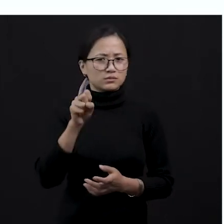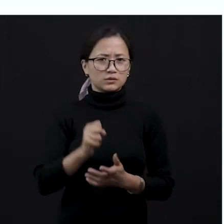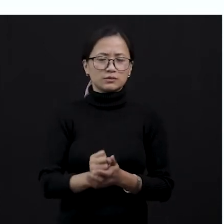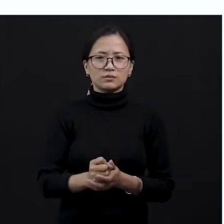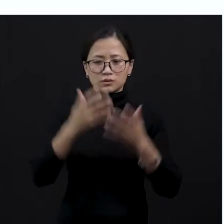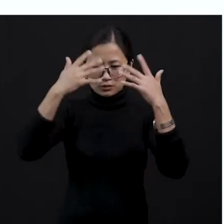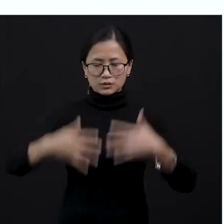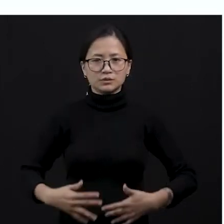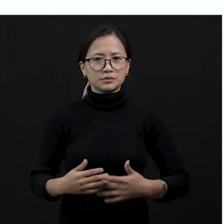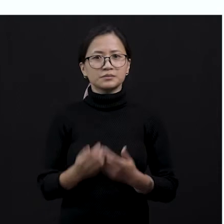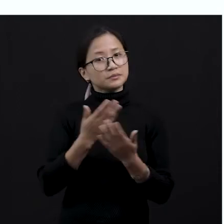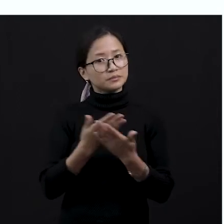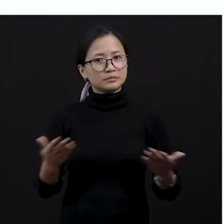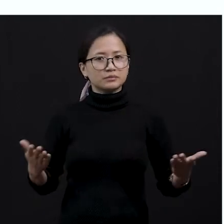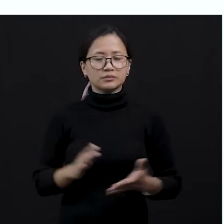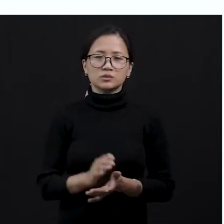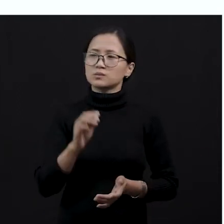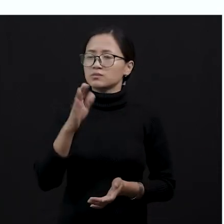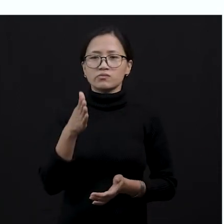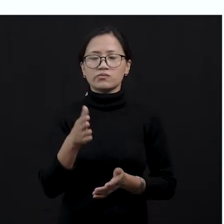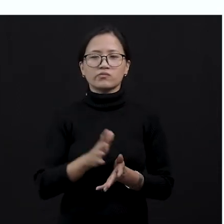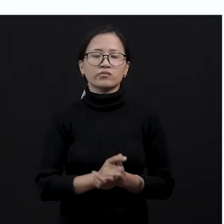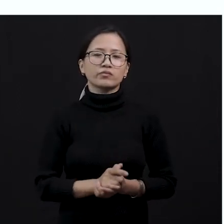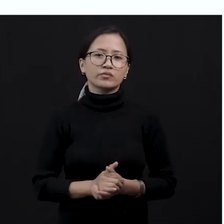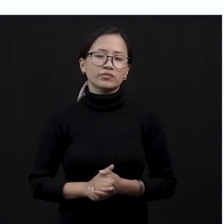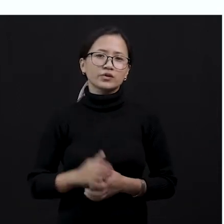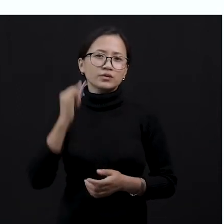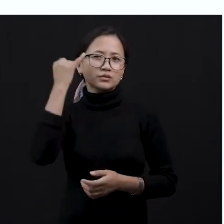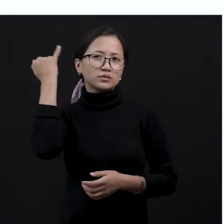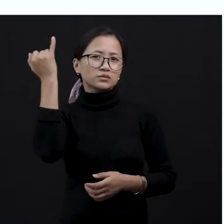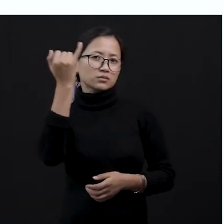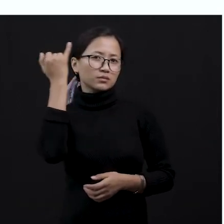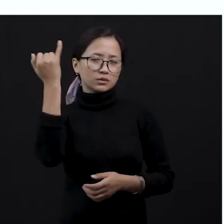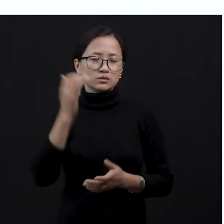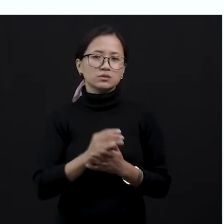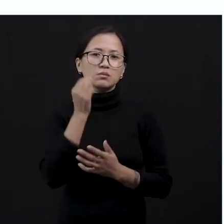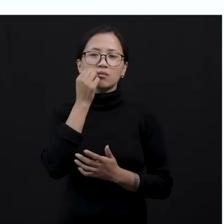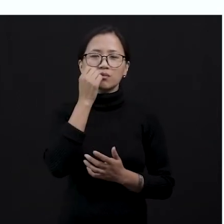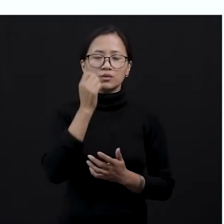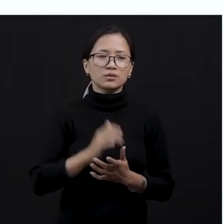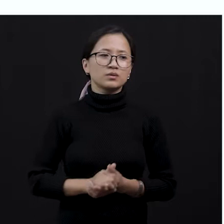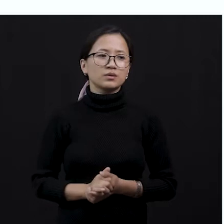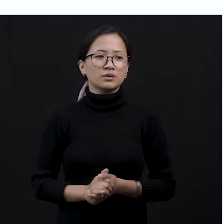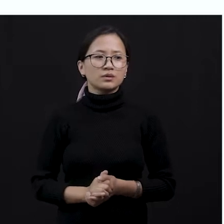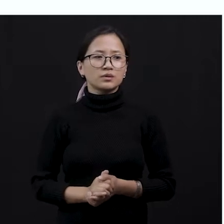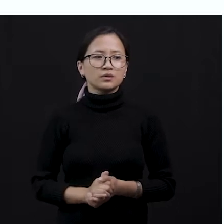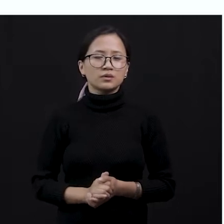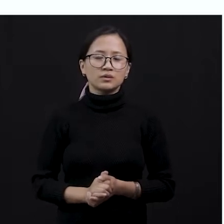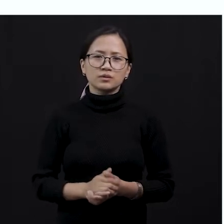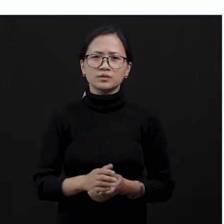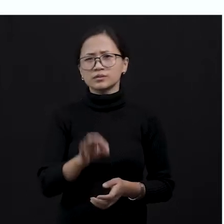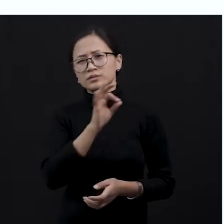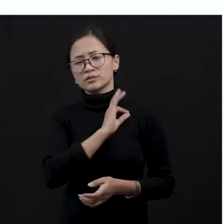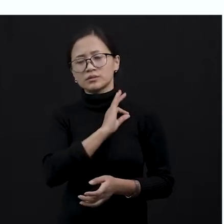any living beings, right? So this is just in his imagination, okay? The boy is imagining all this in his mind. But he